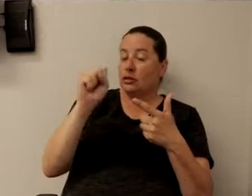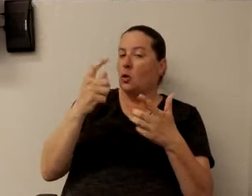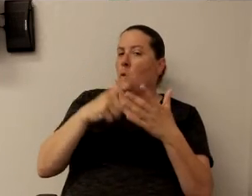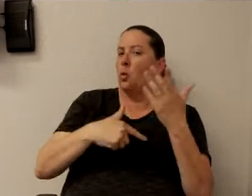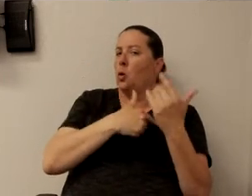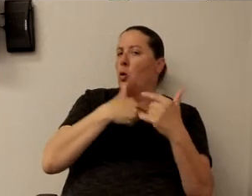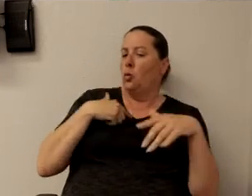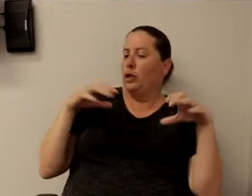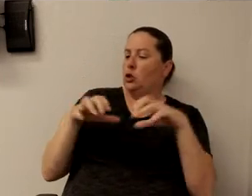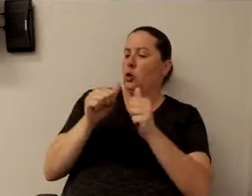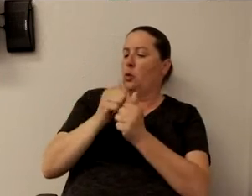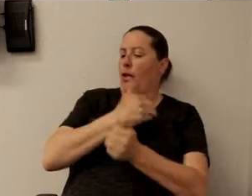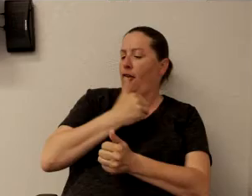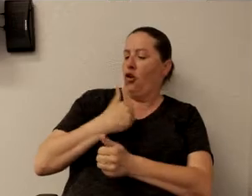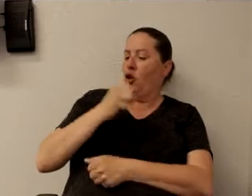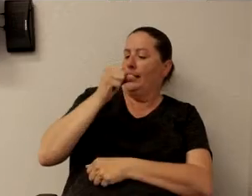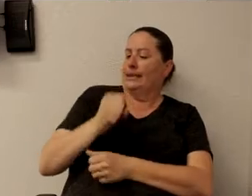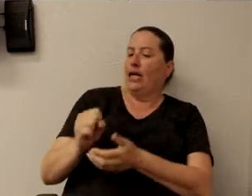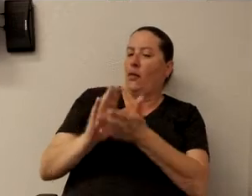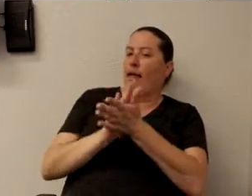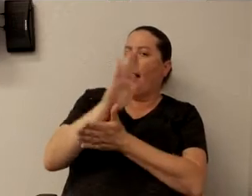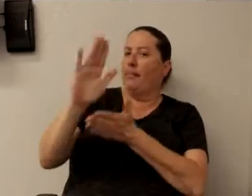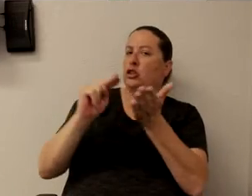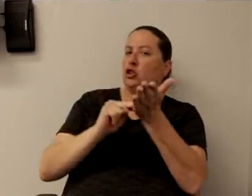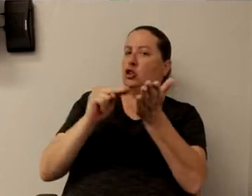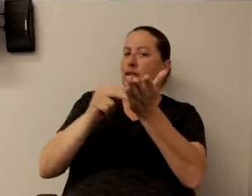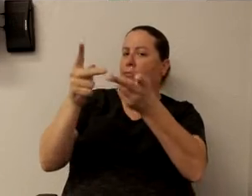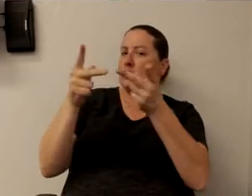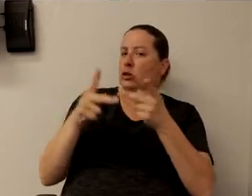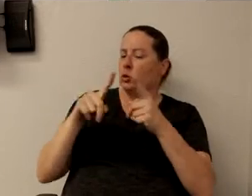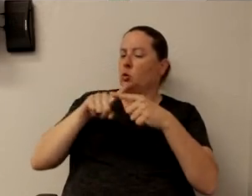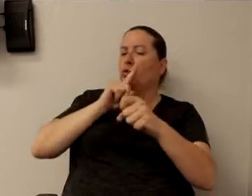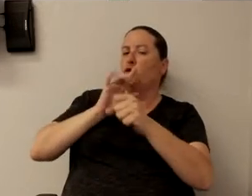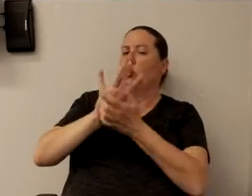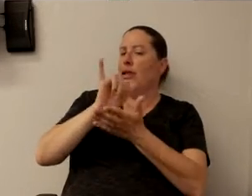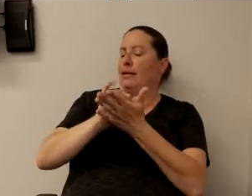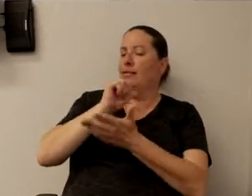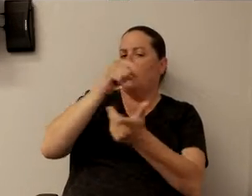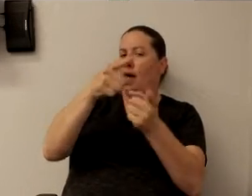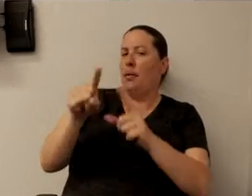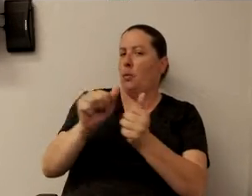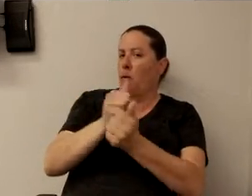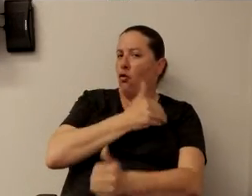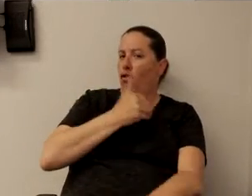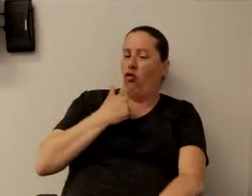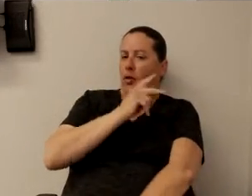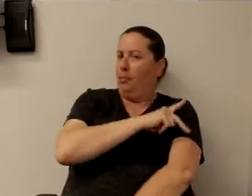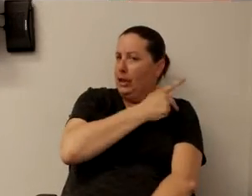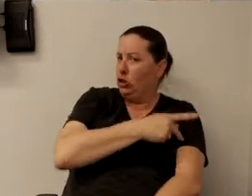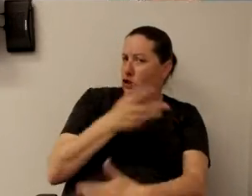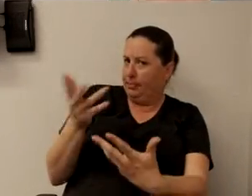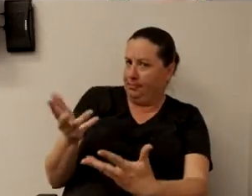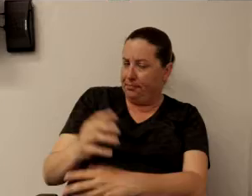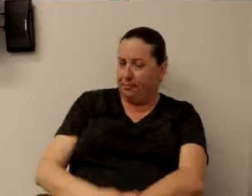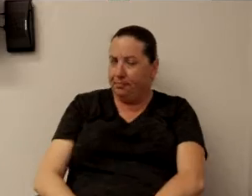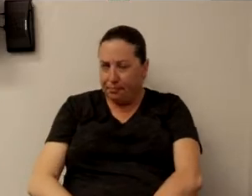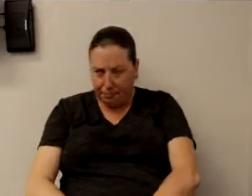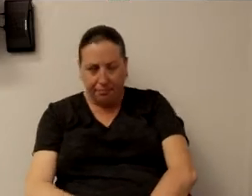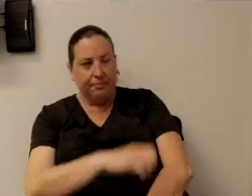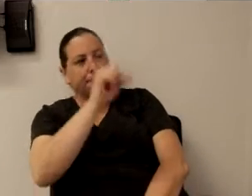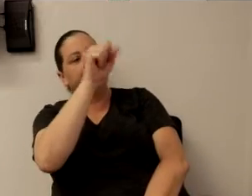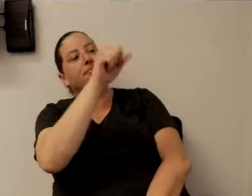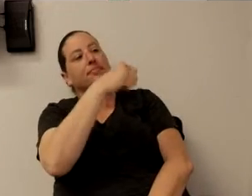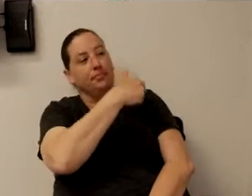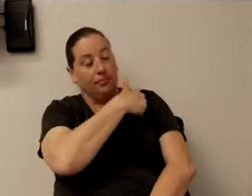facility to ensure that that doesn't happen for our patients? Right. So on Court Street, we have